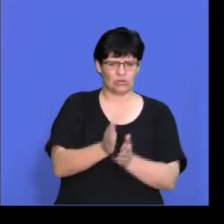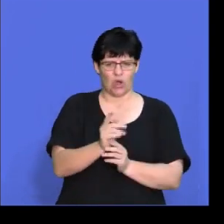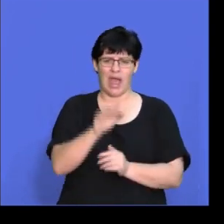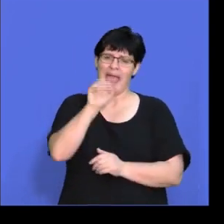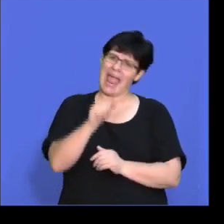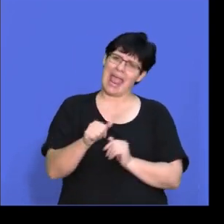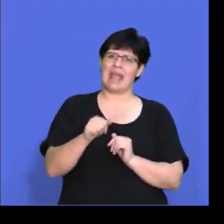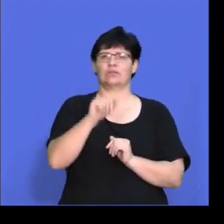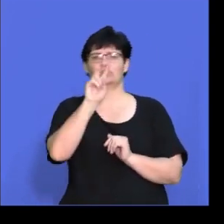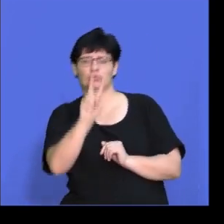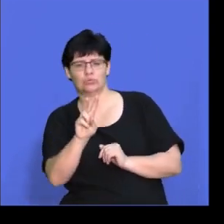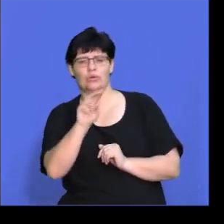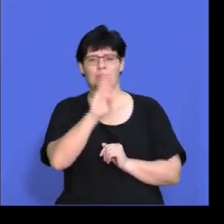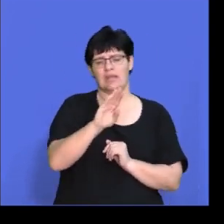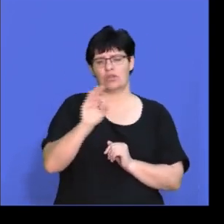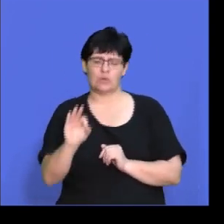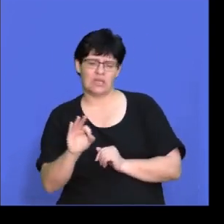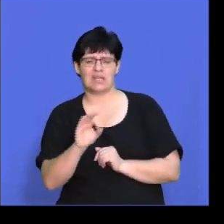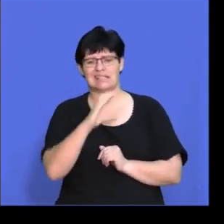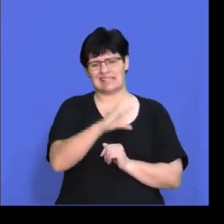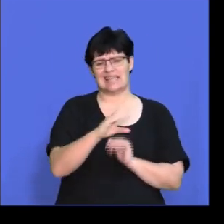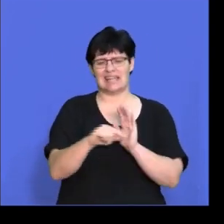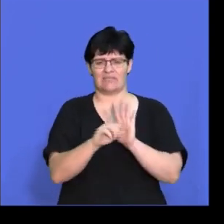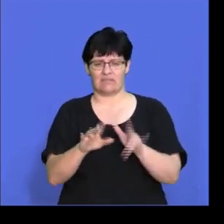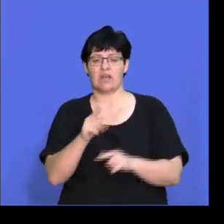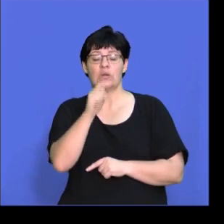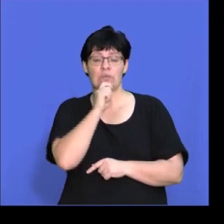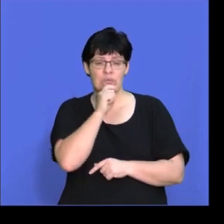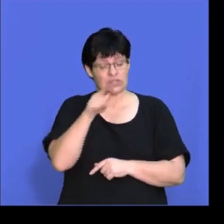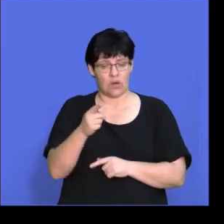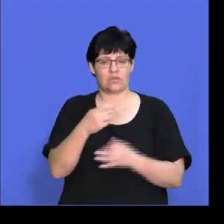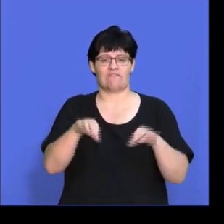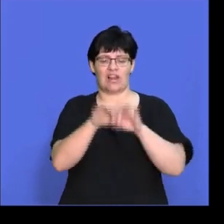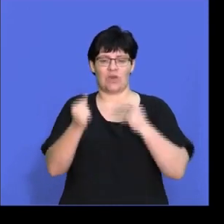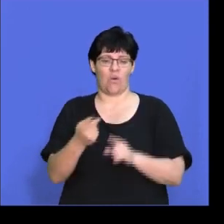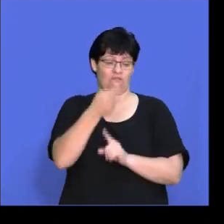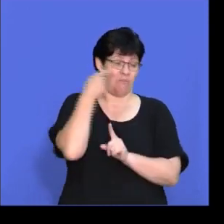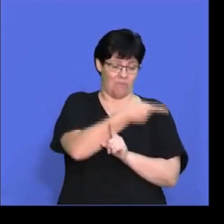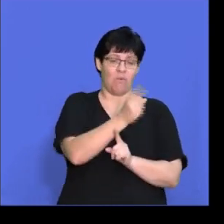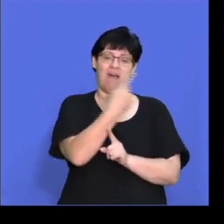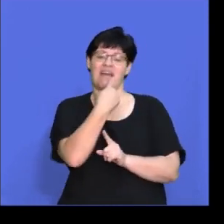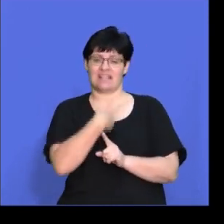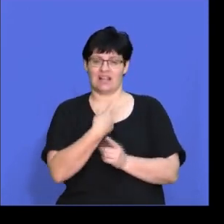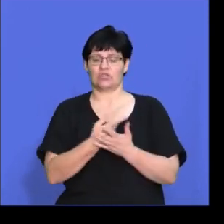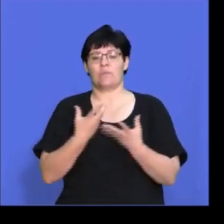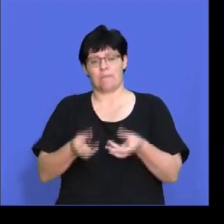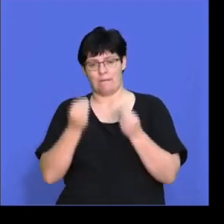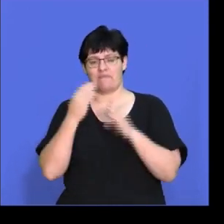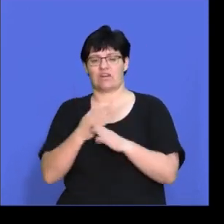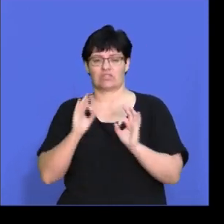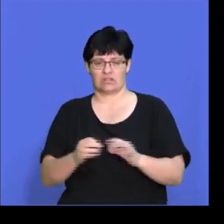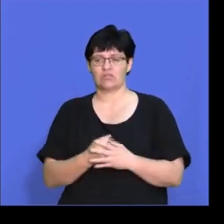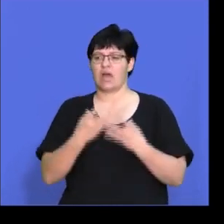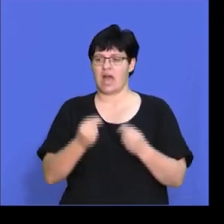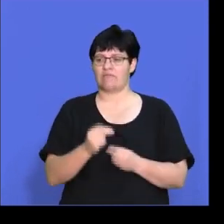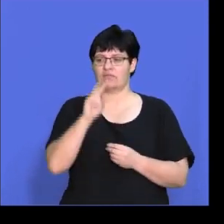that a was 2, b was 3, and c was negative 10, you're allowed to use those values now to get the correct function. So we